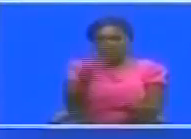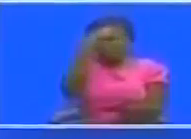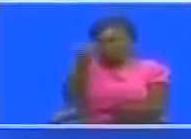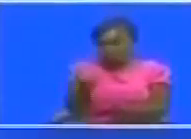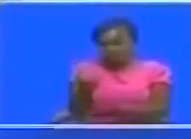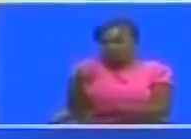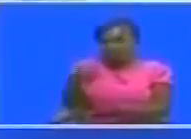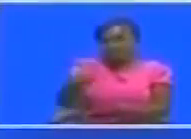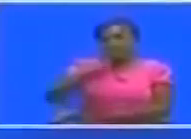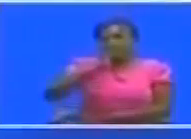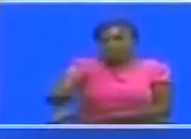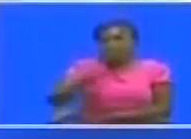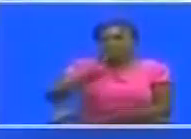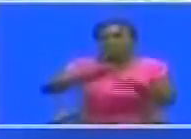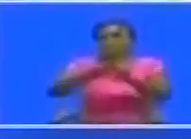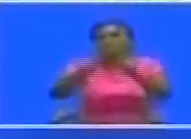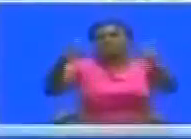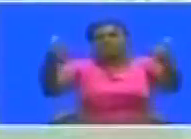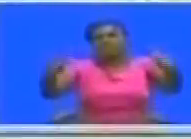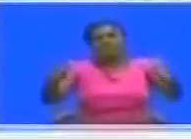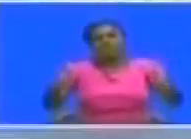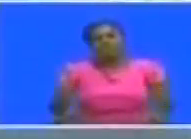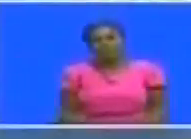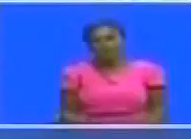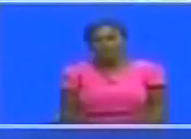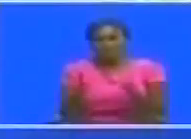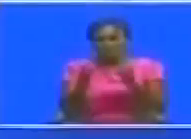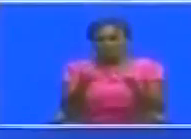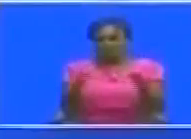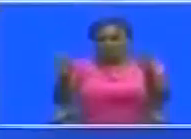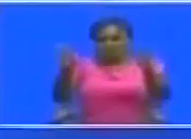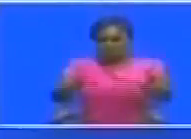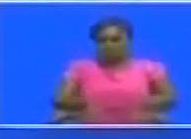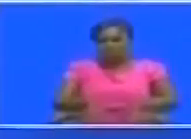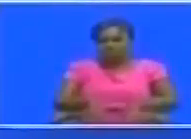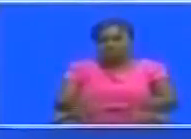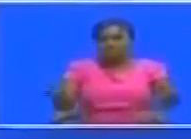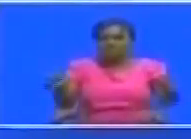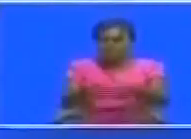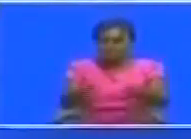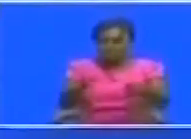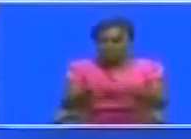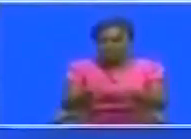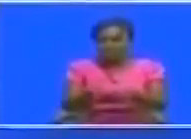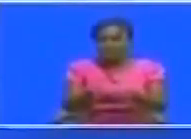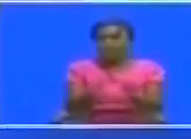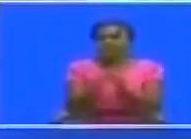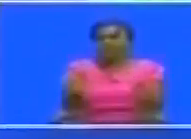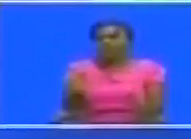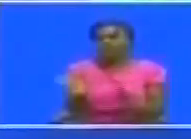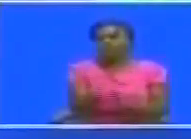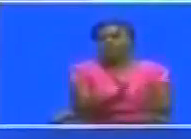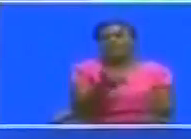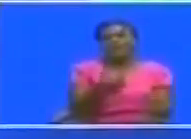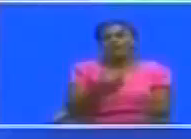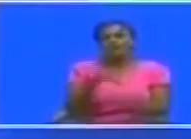Because dictatorships are never reformed. They are dismantled. As such, the four-star general talked of a plan to